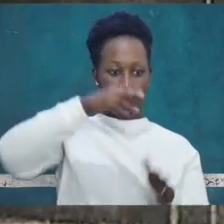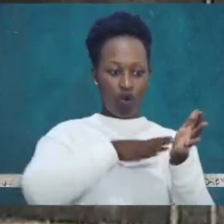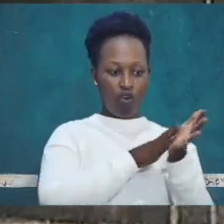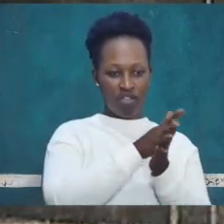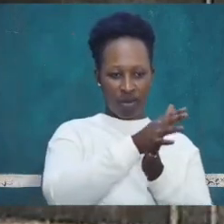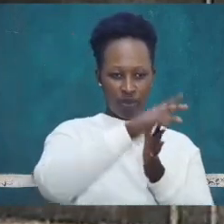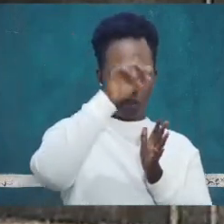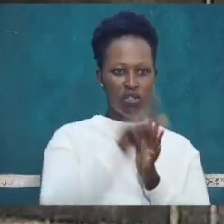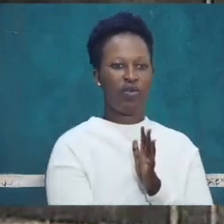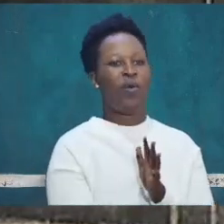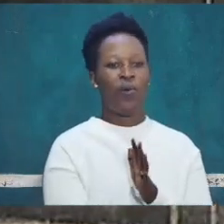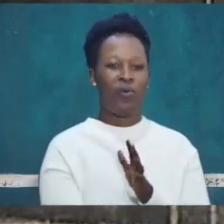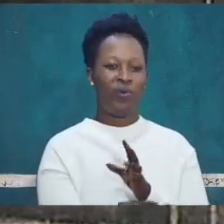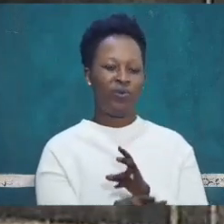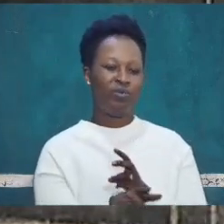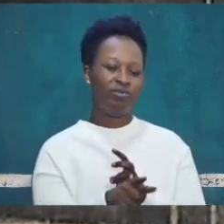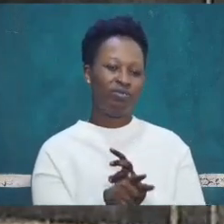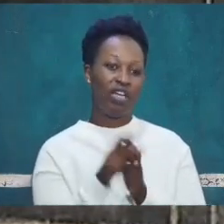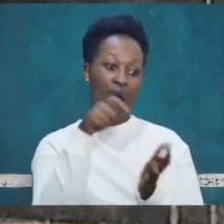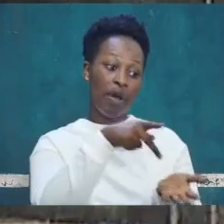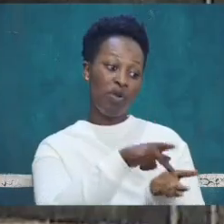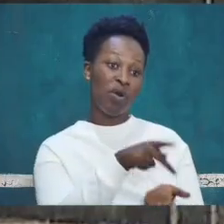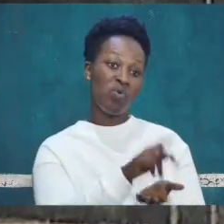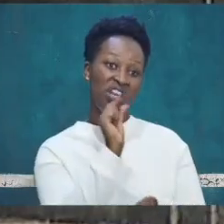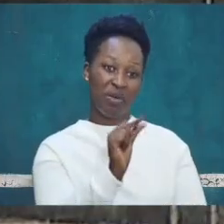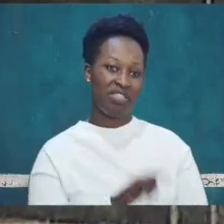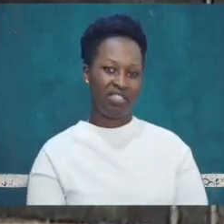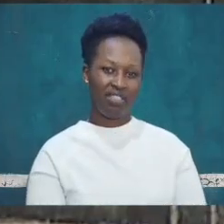consumption is low. Consumption is